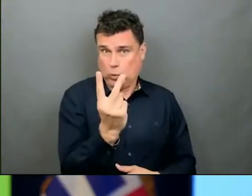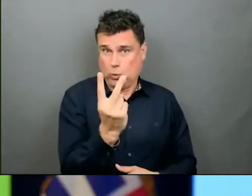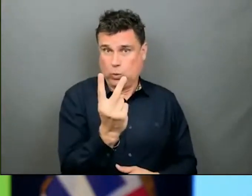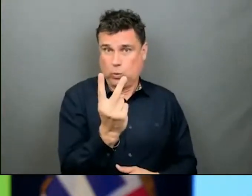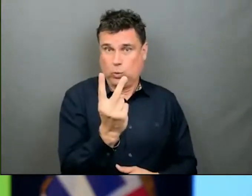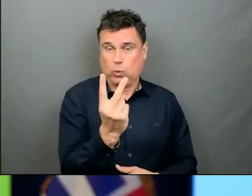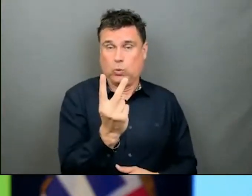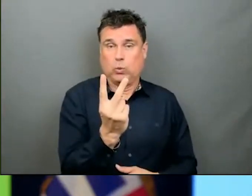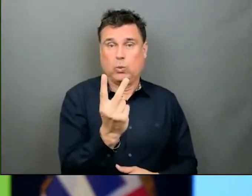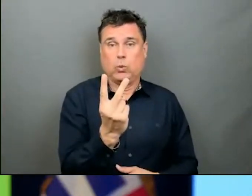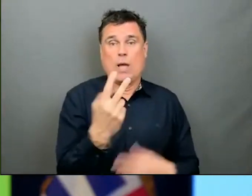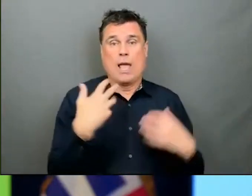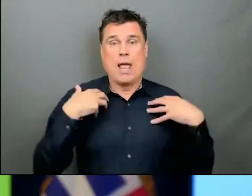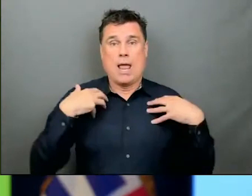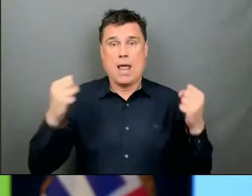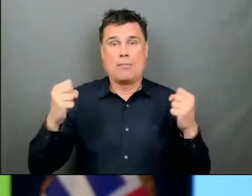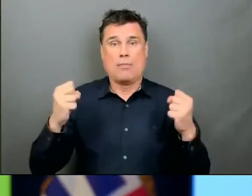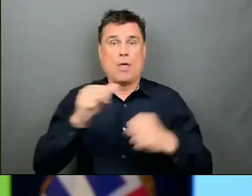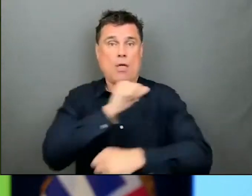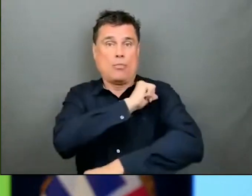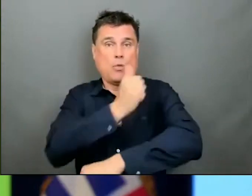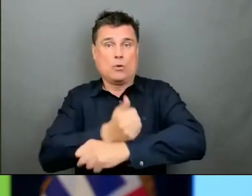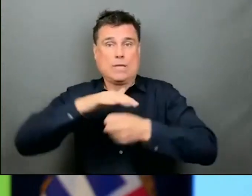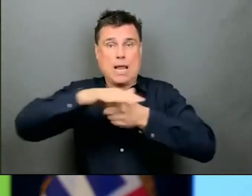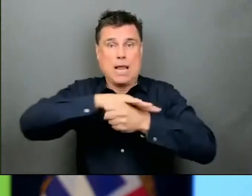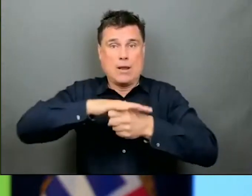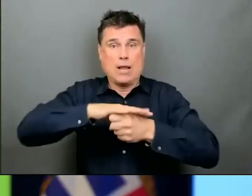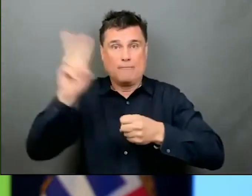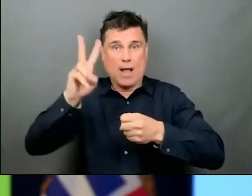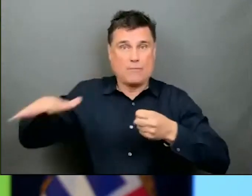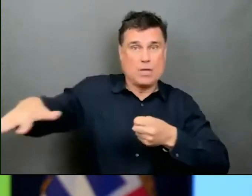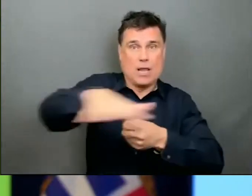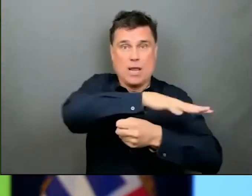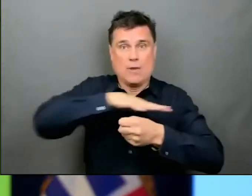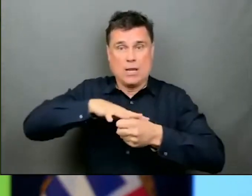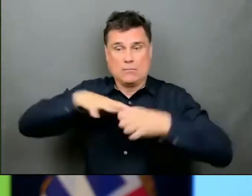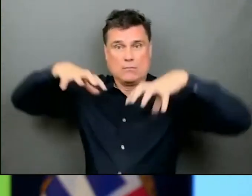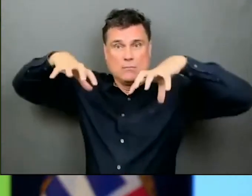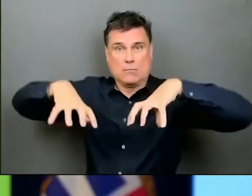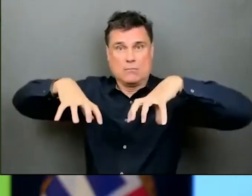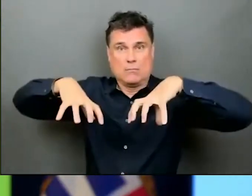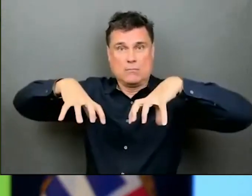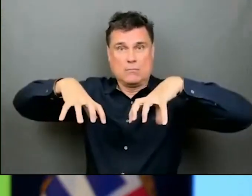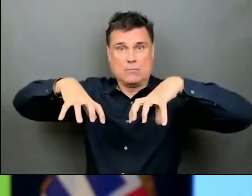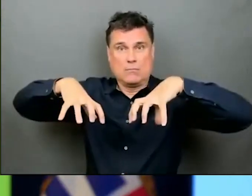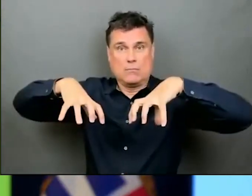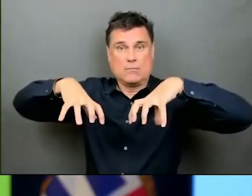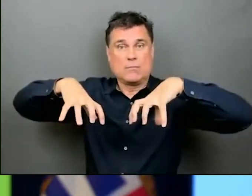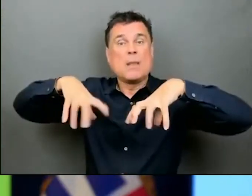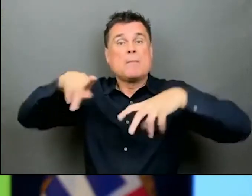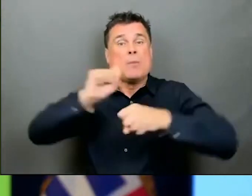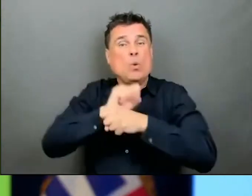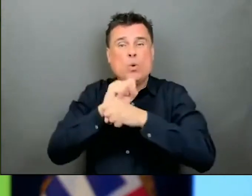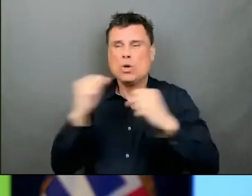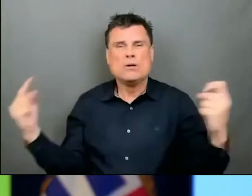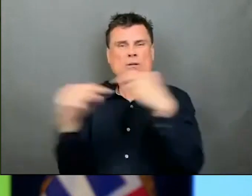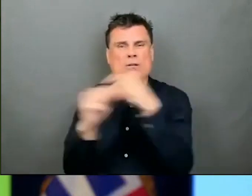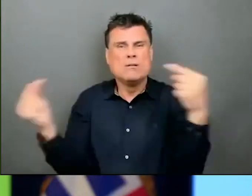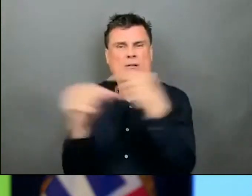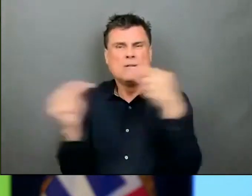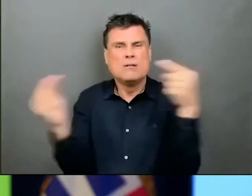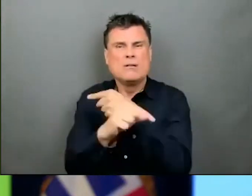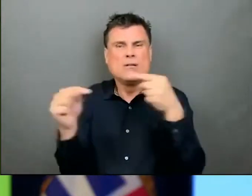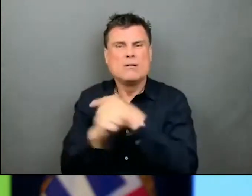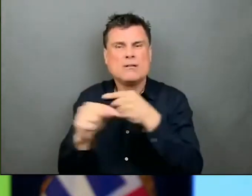authorities in the Lower Mainland, where people cross back and forth every single day to work, and